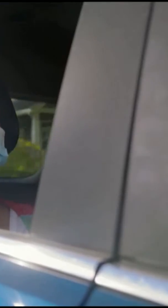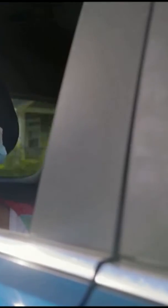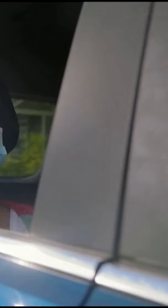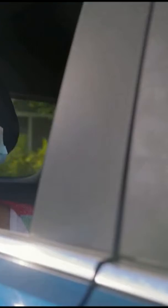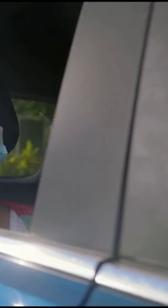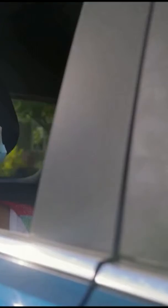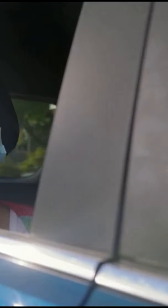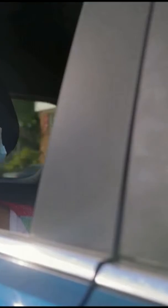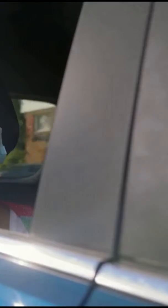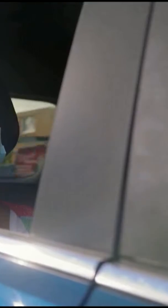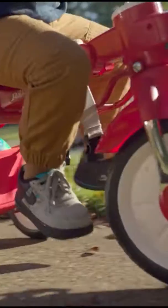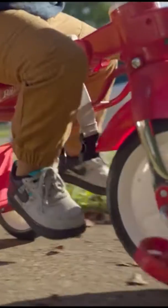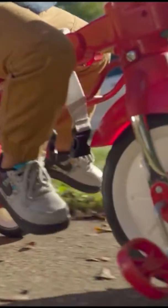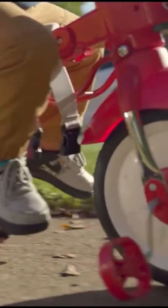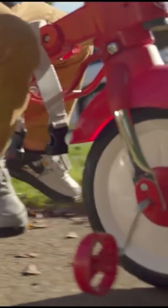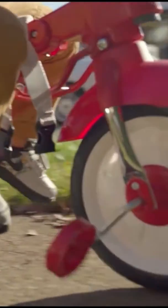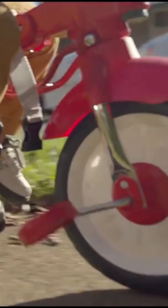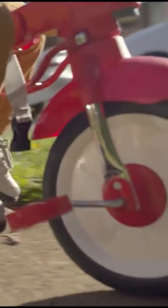you feel like family.